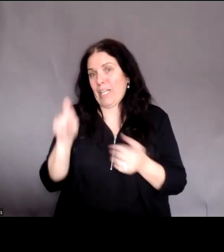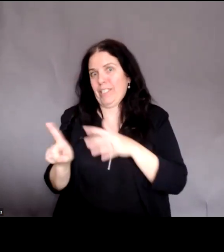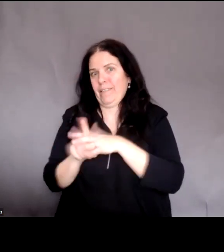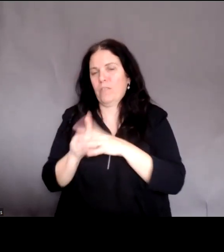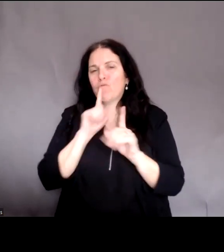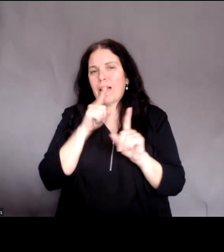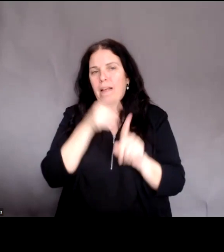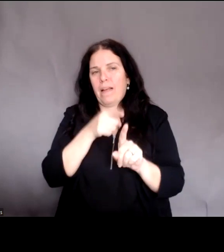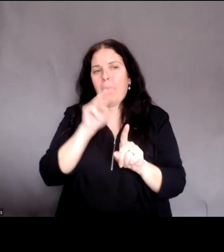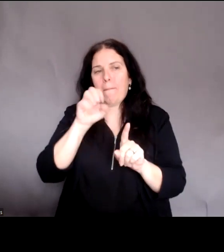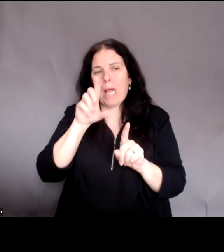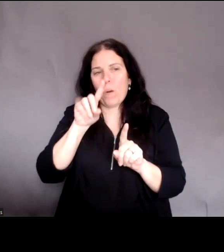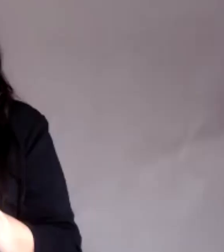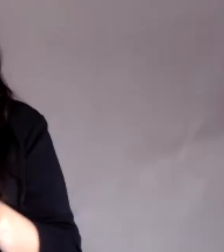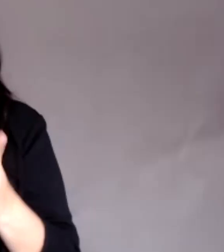and Christine.